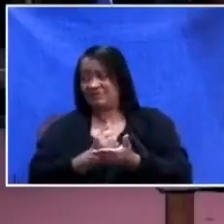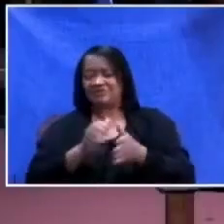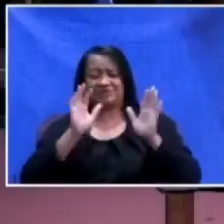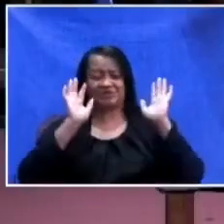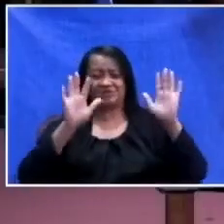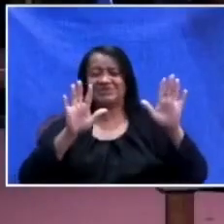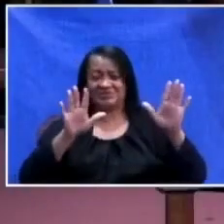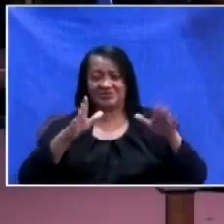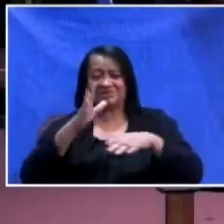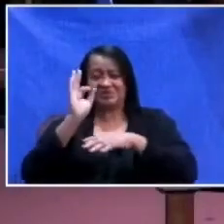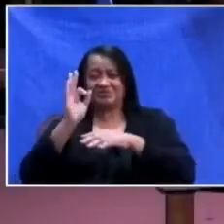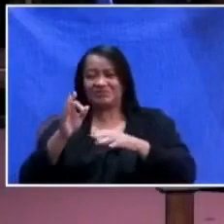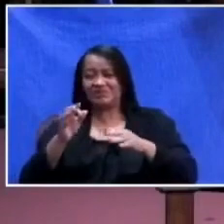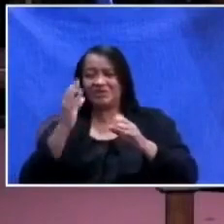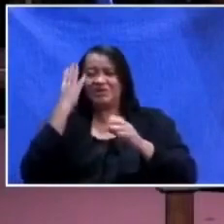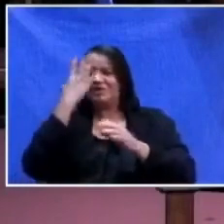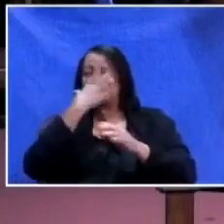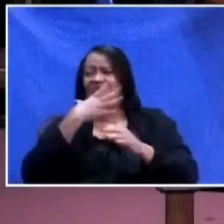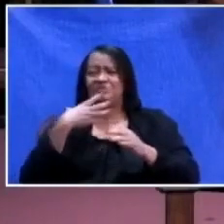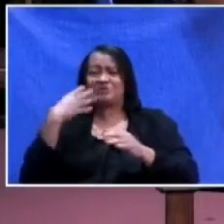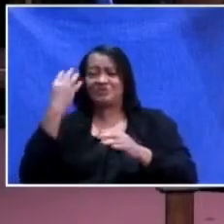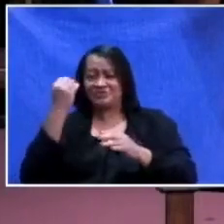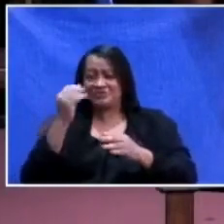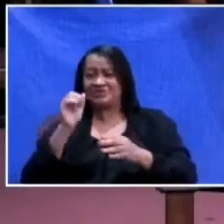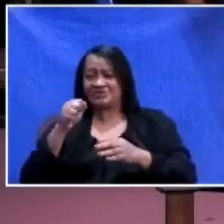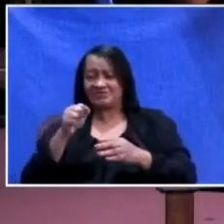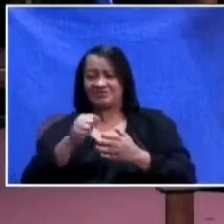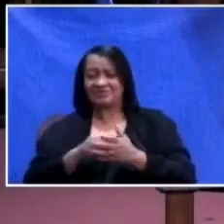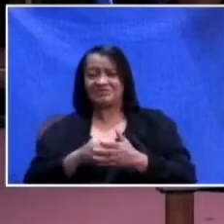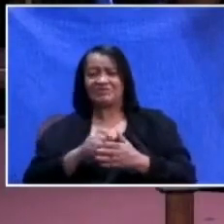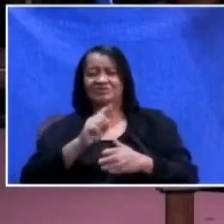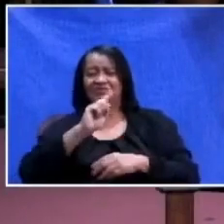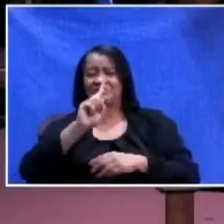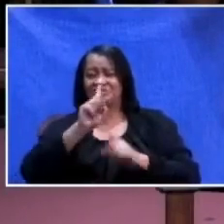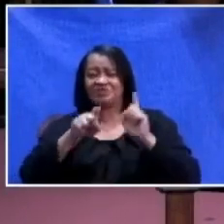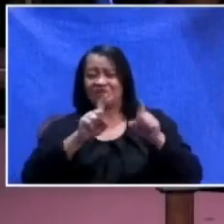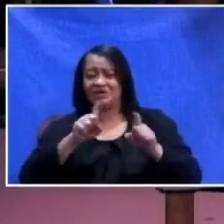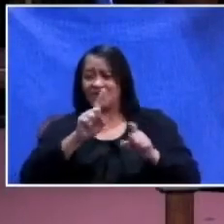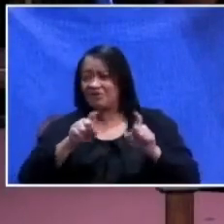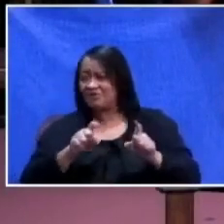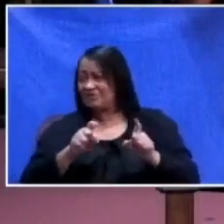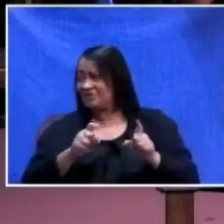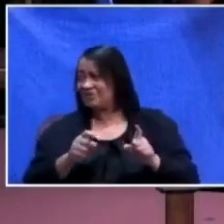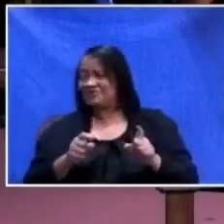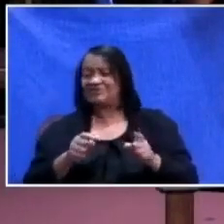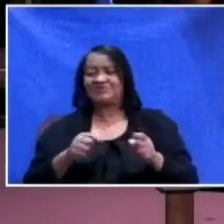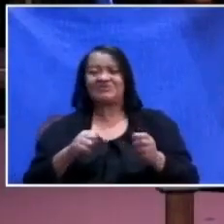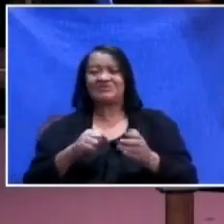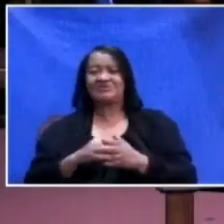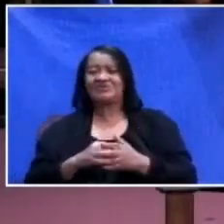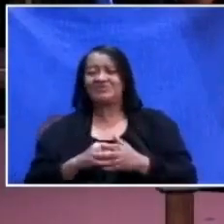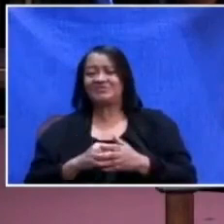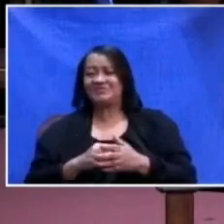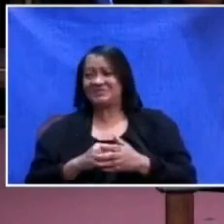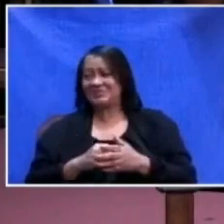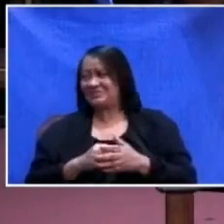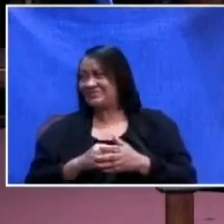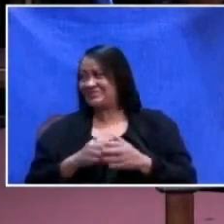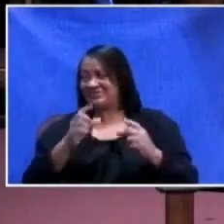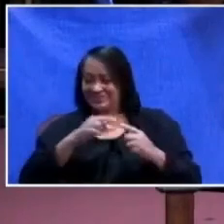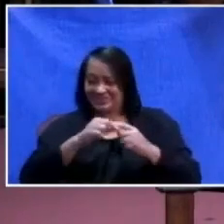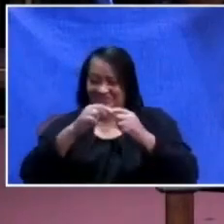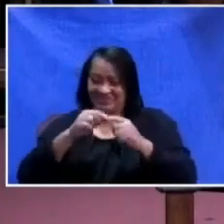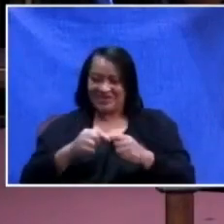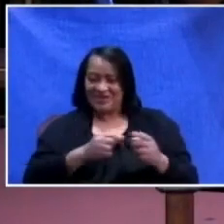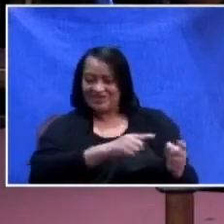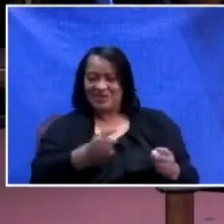beautiful, Pastor. So beautiful. Yes, let me ask another question of you. Oh, it's not my question, it's someone else's question. They